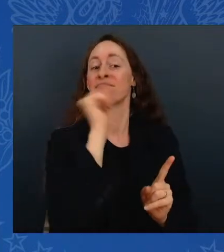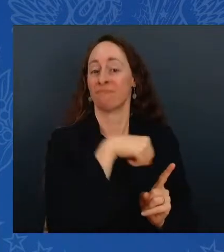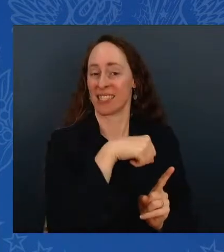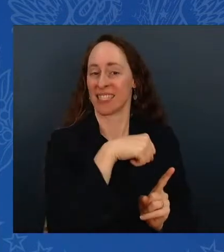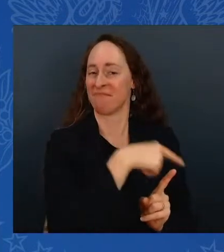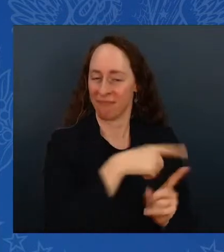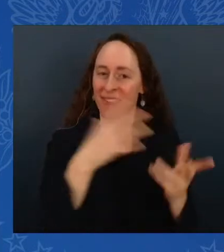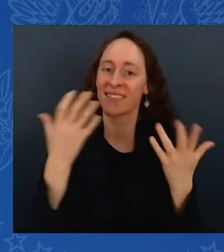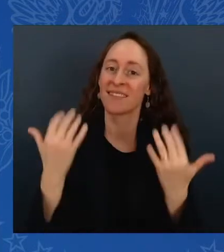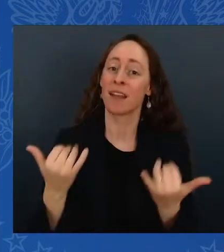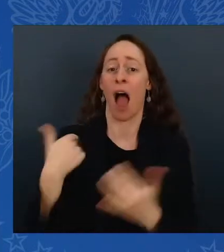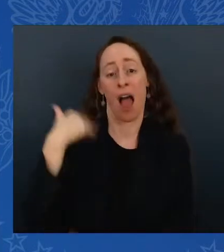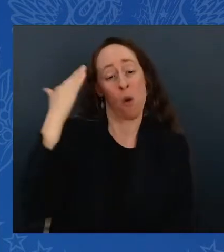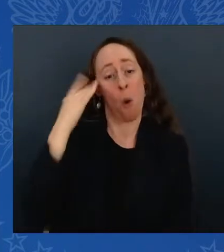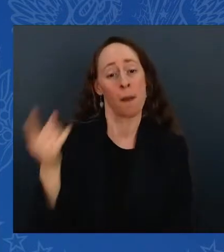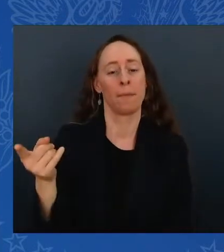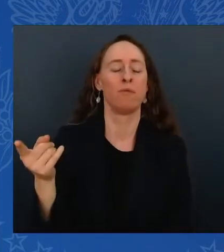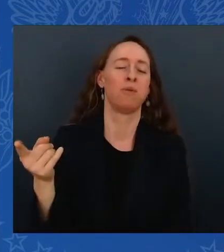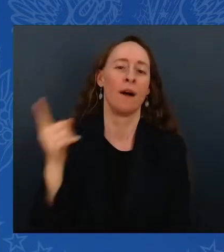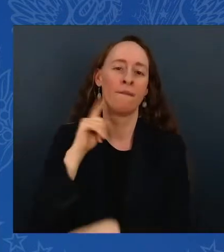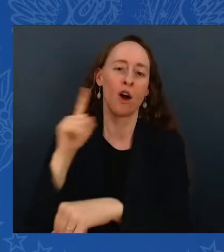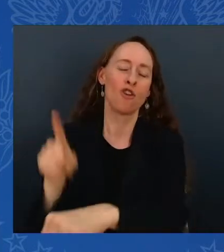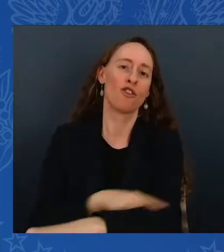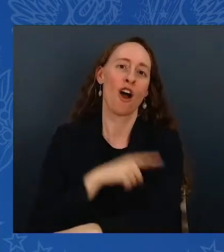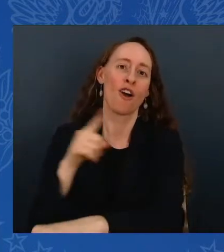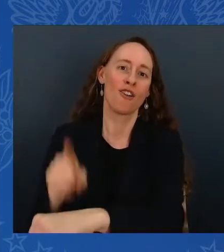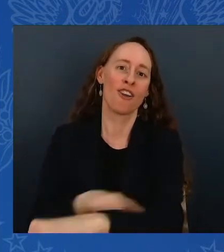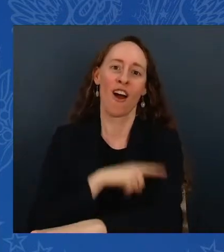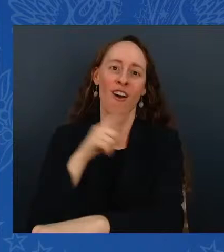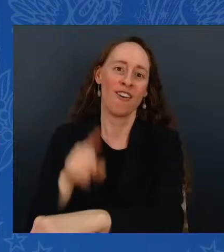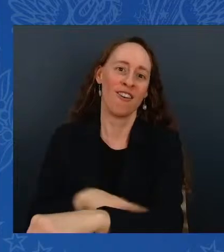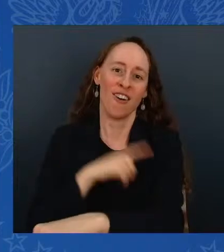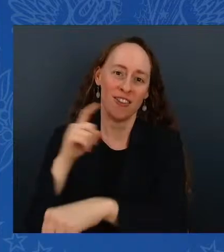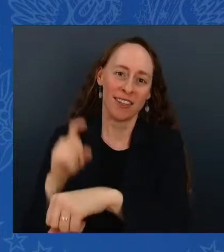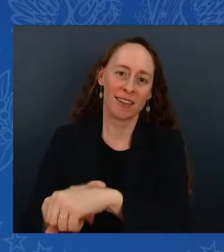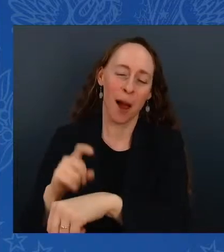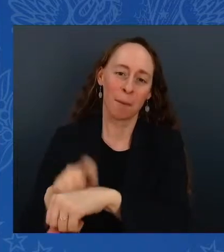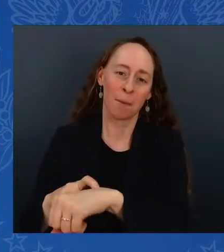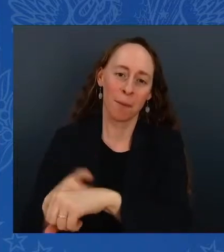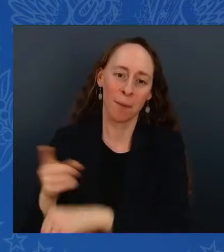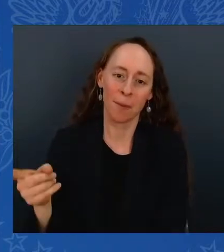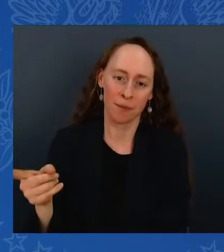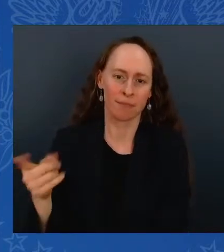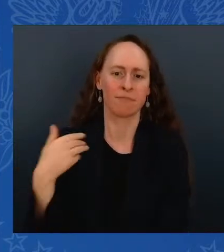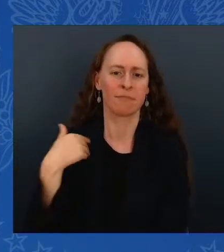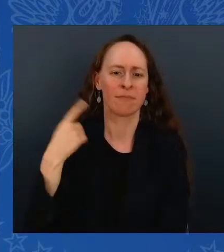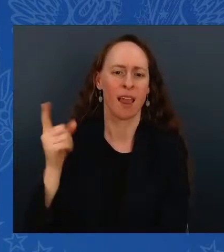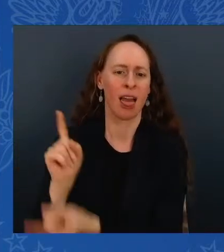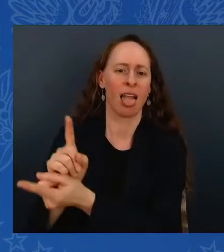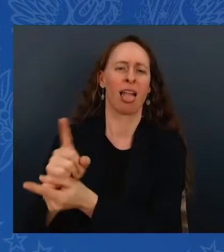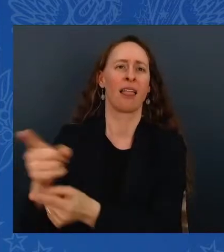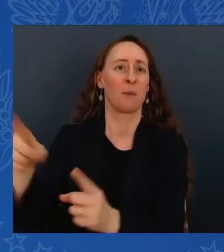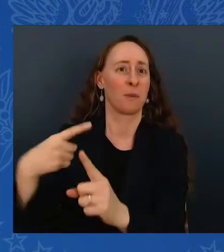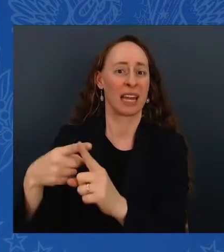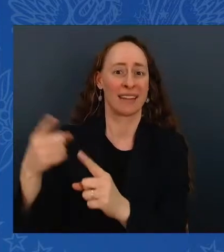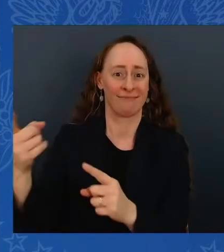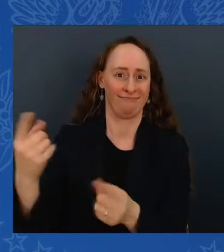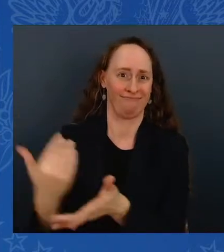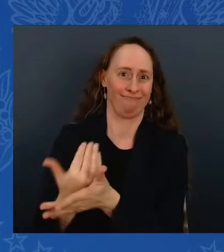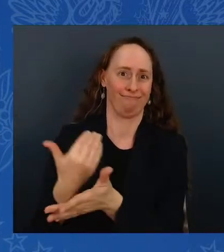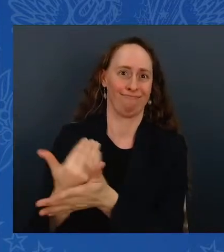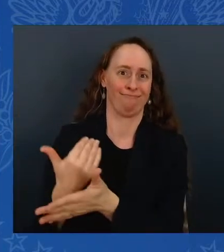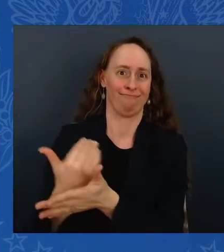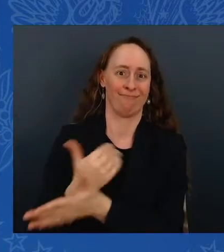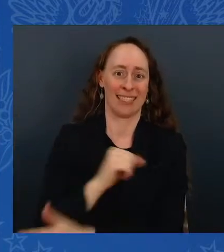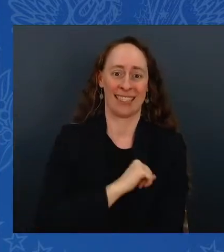say first came to know him when he was the first senator, sitting senator, to endorse my then boss, Jimmy